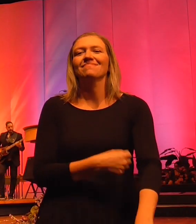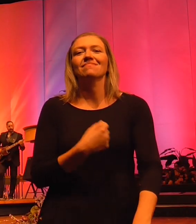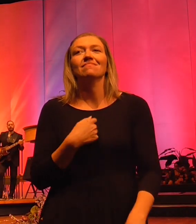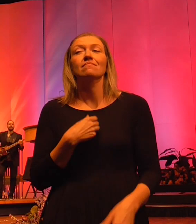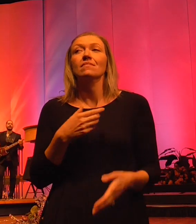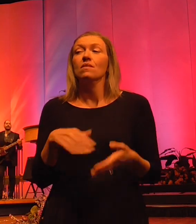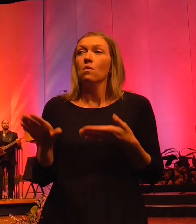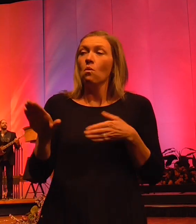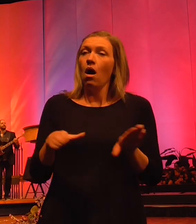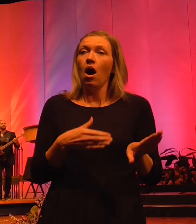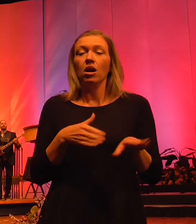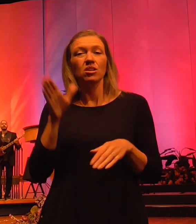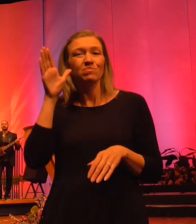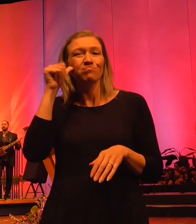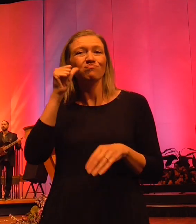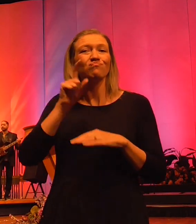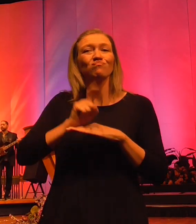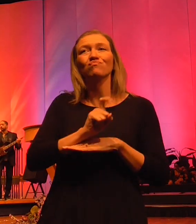As I walk on